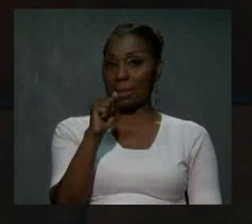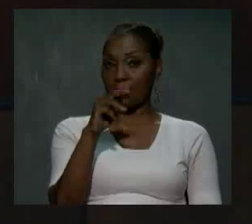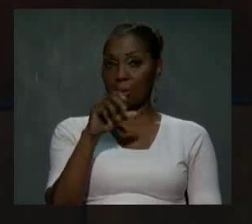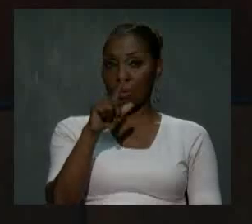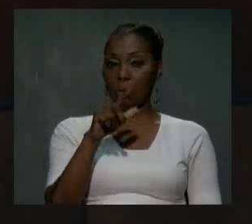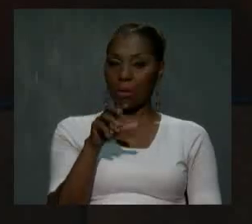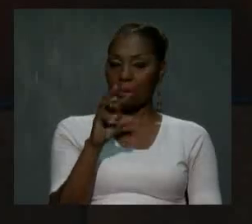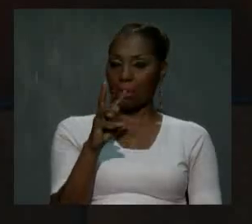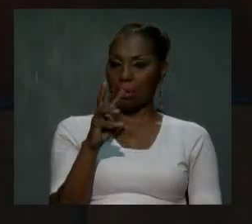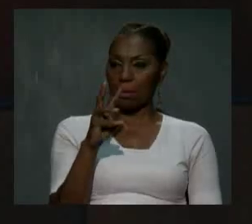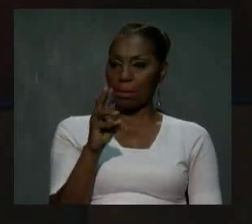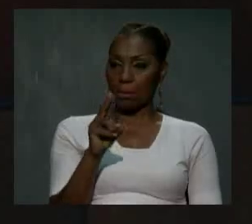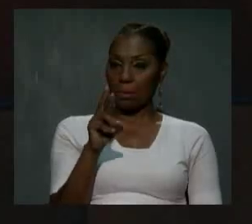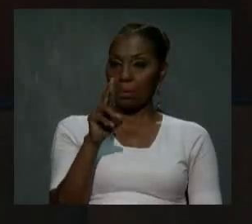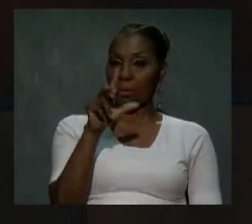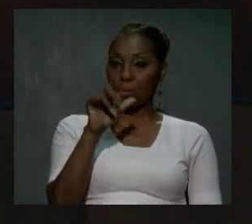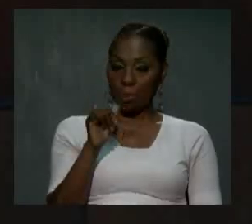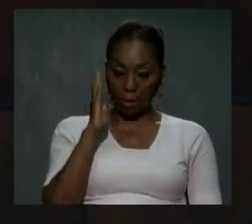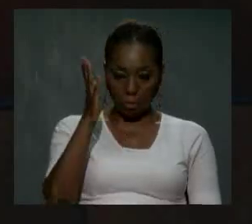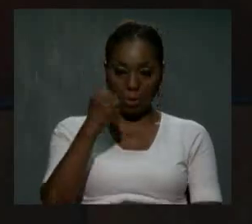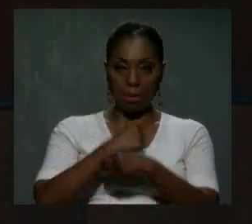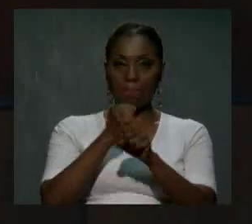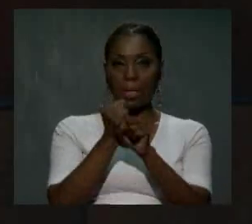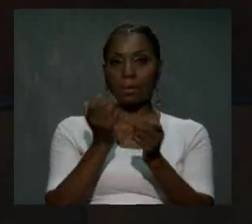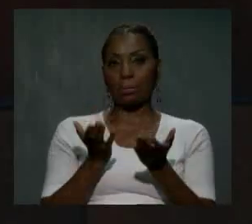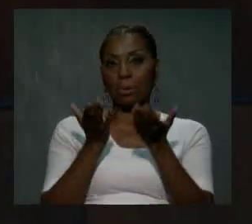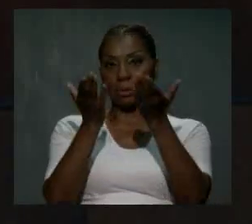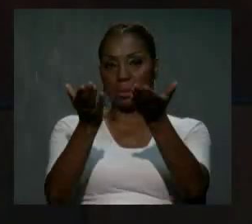make this presentation.